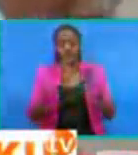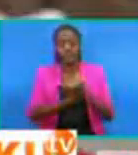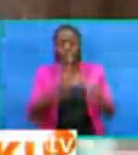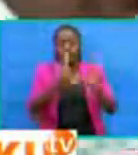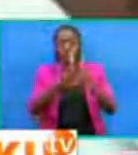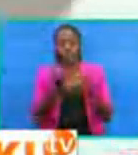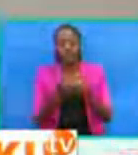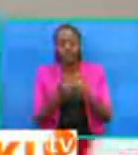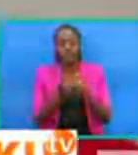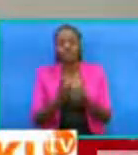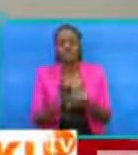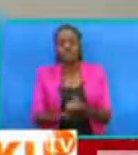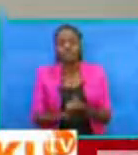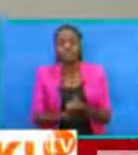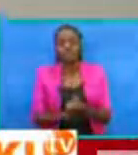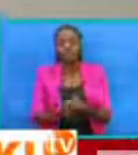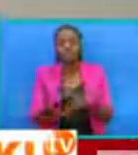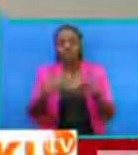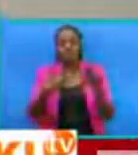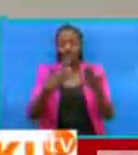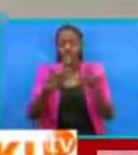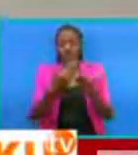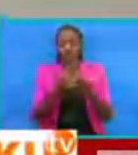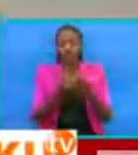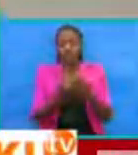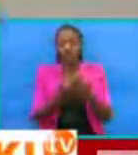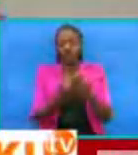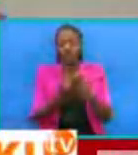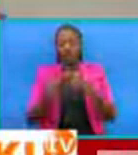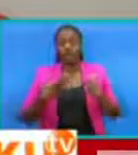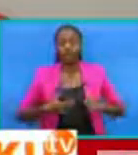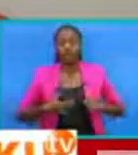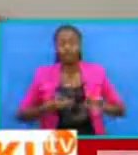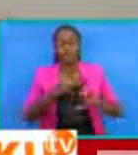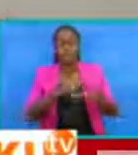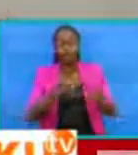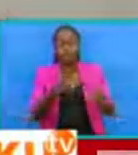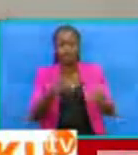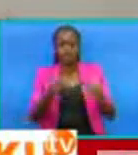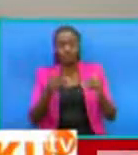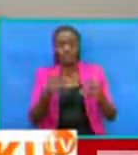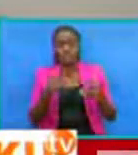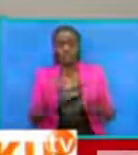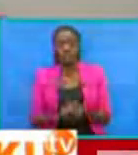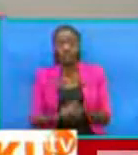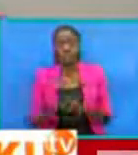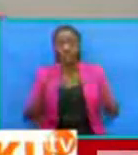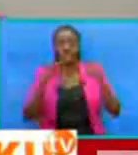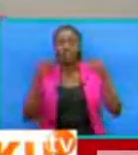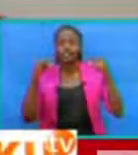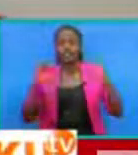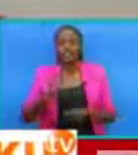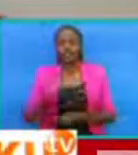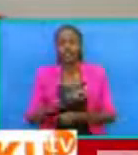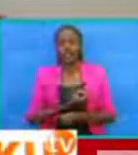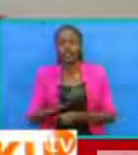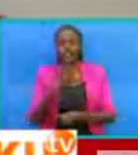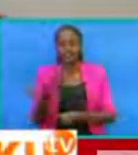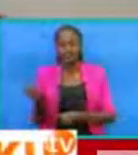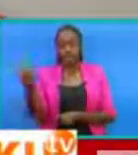department, deans, all protocols observed. So as we wait for our guests to